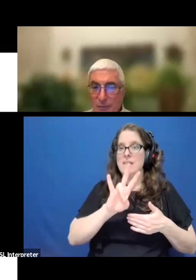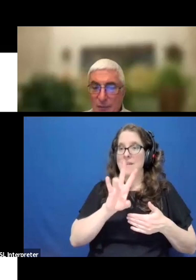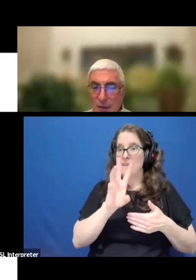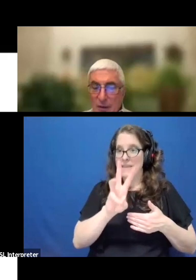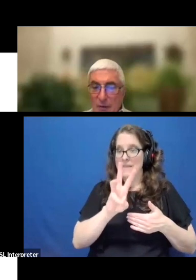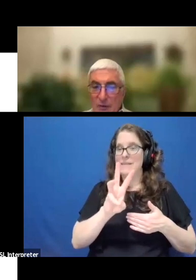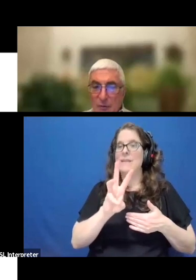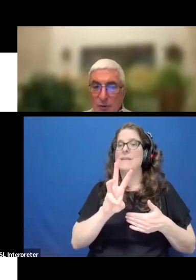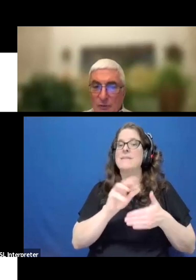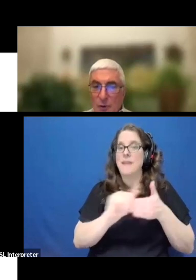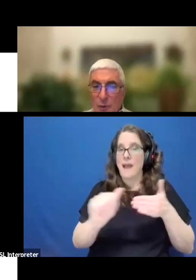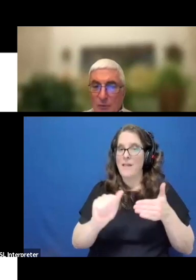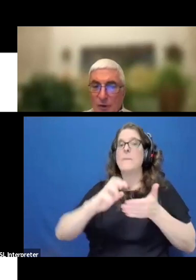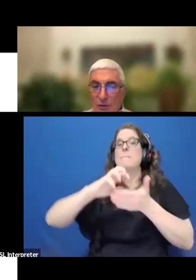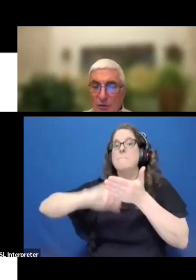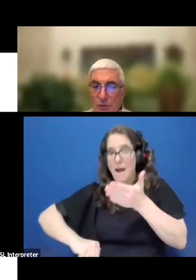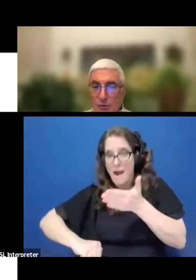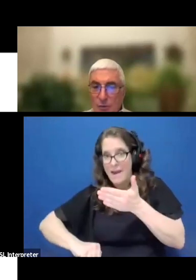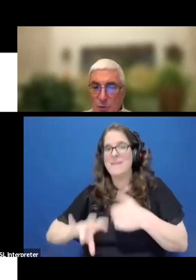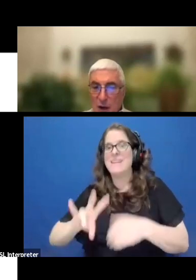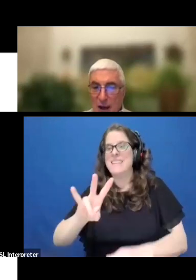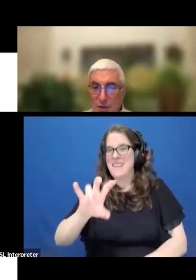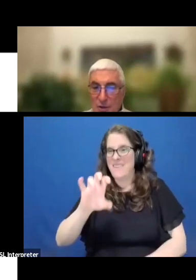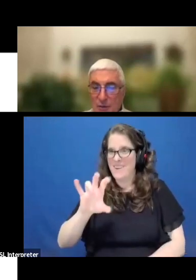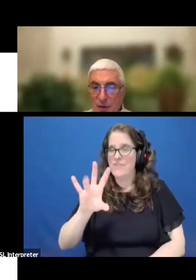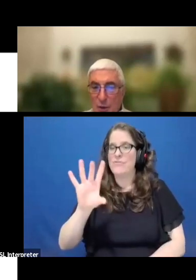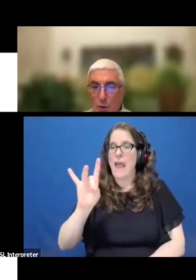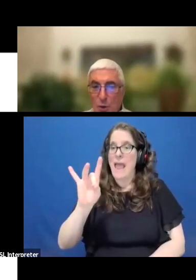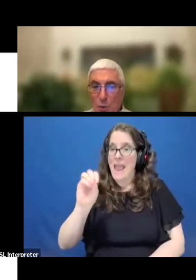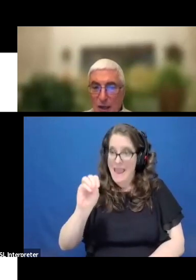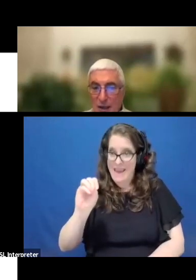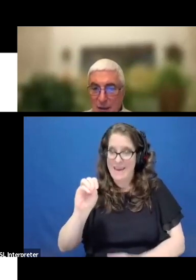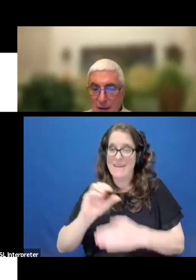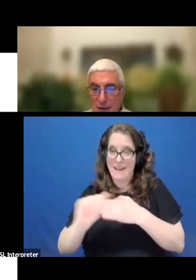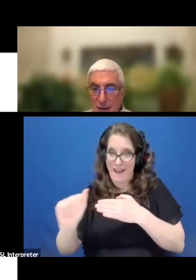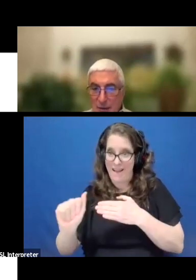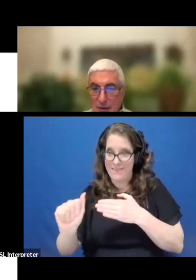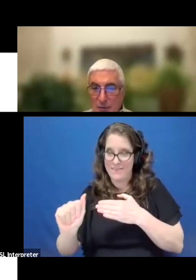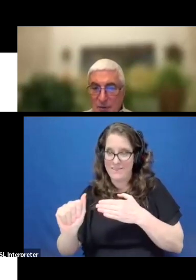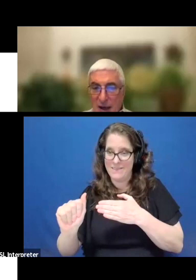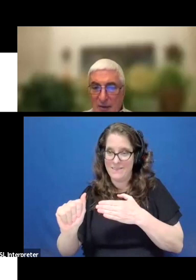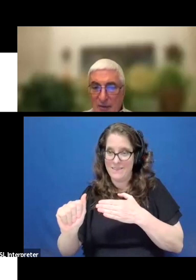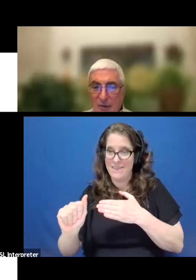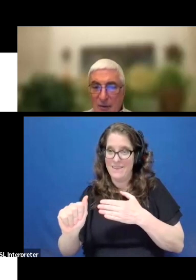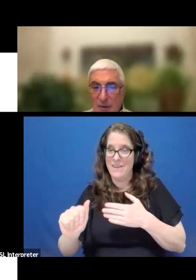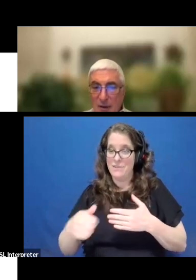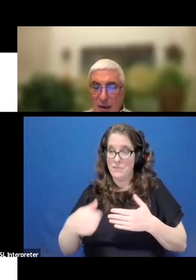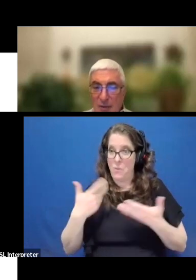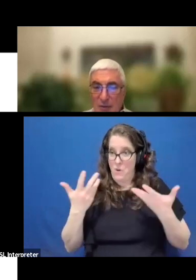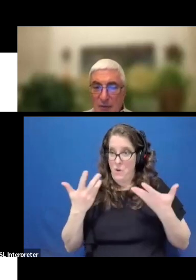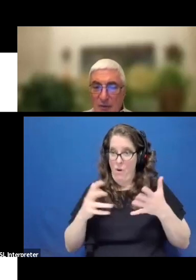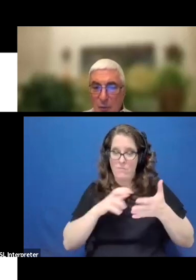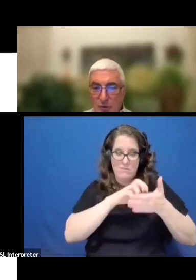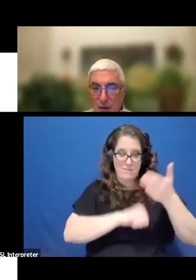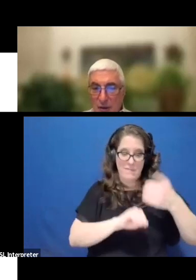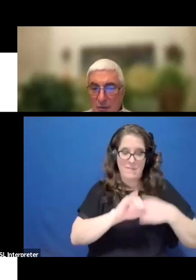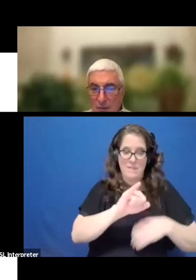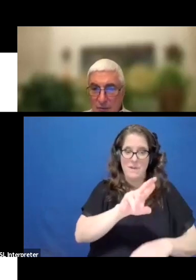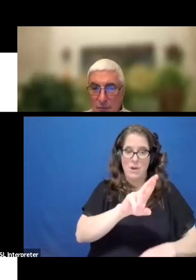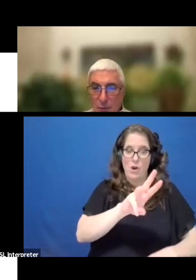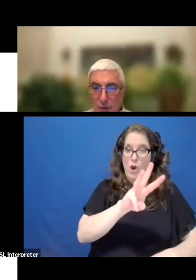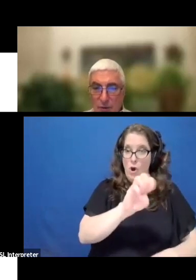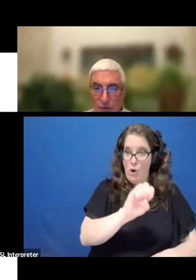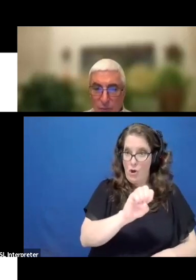month. So far we've got two subtractions, the IRWE for taxis and the